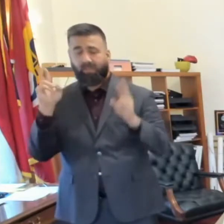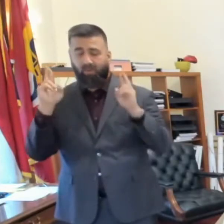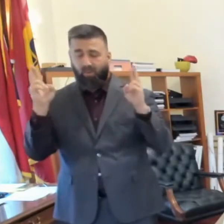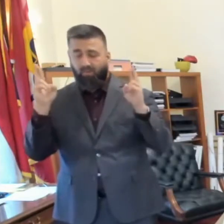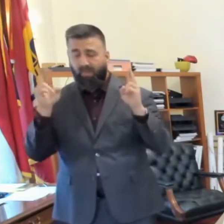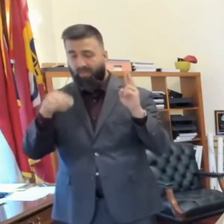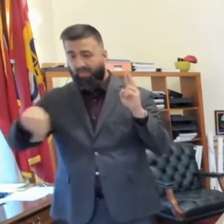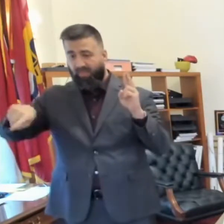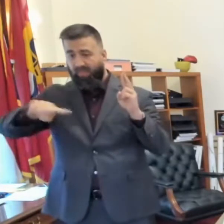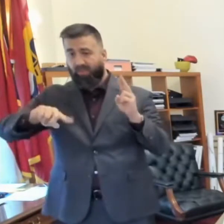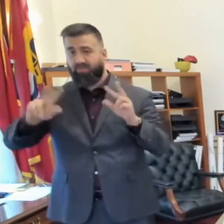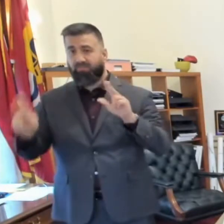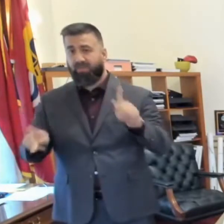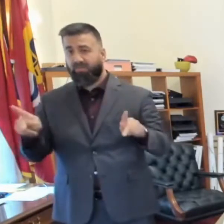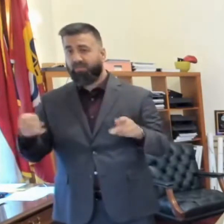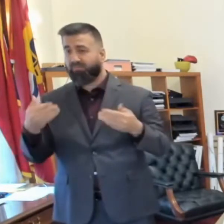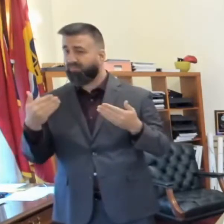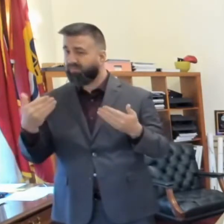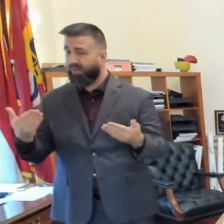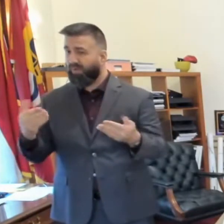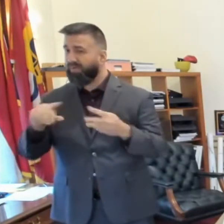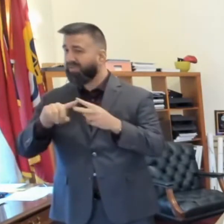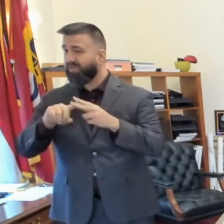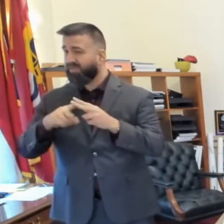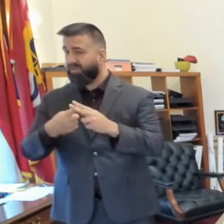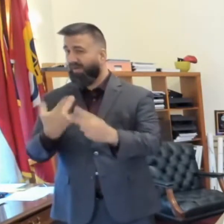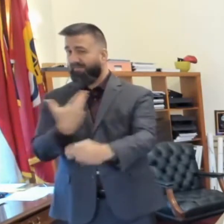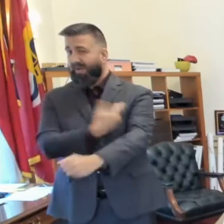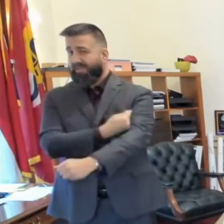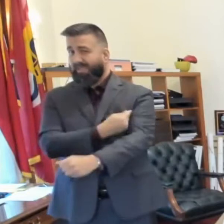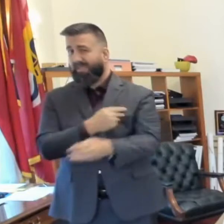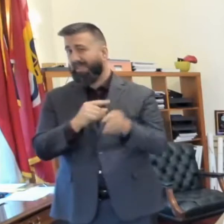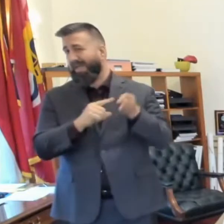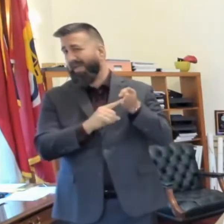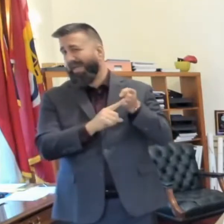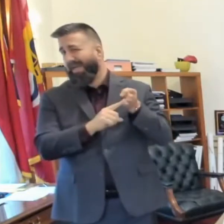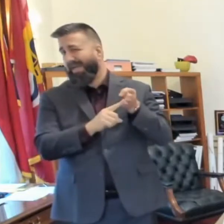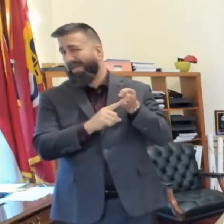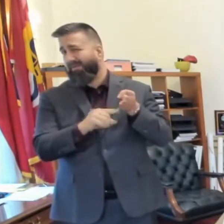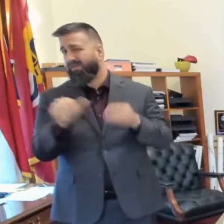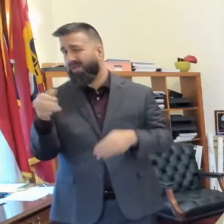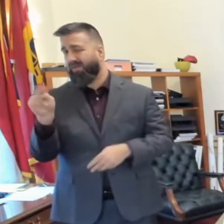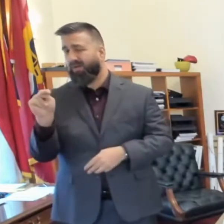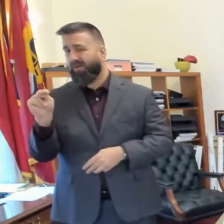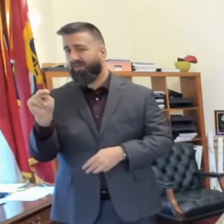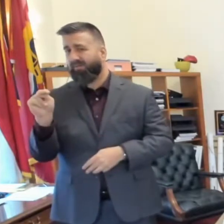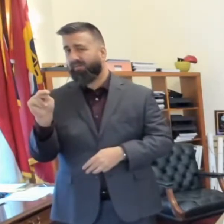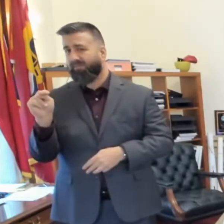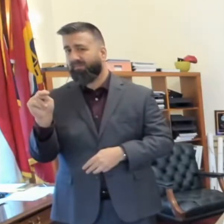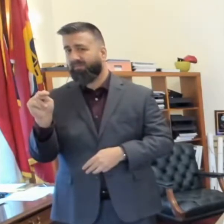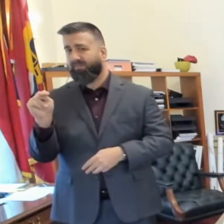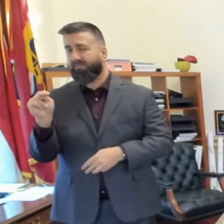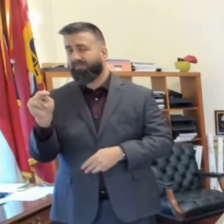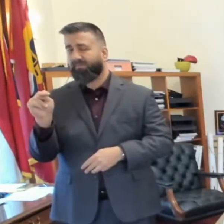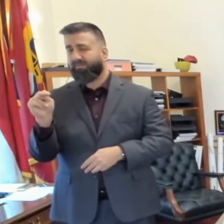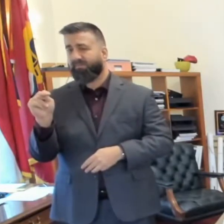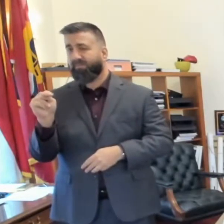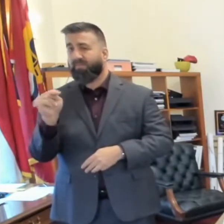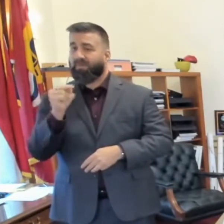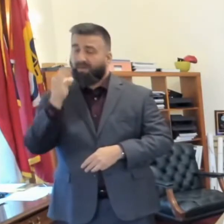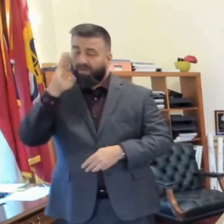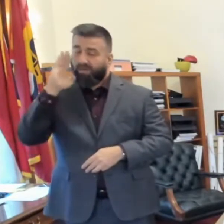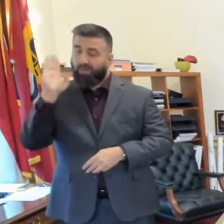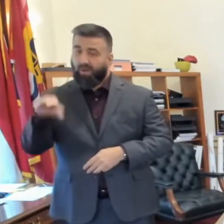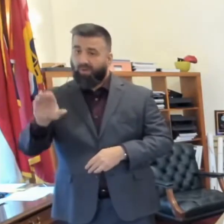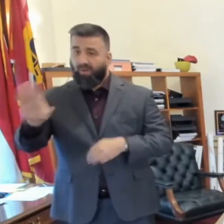able to start getting vaccines around the end of January. Now, as you know, this is all dependent